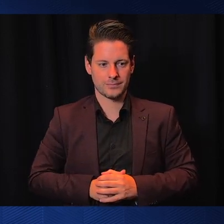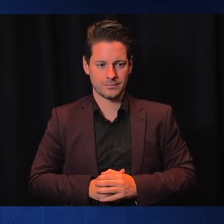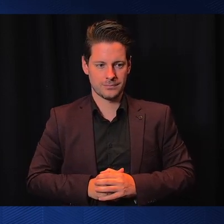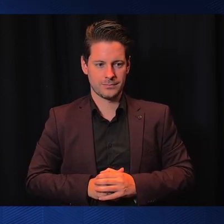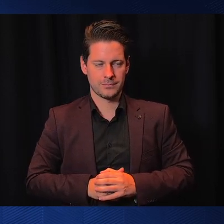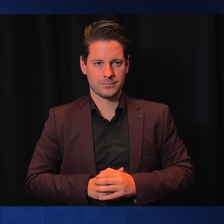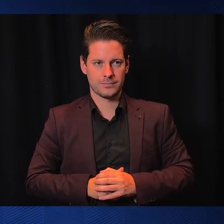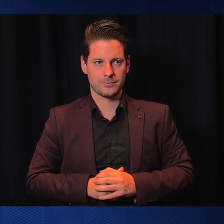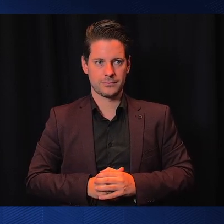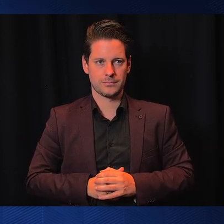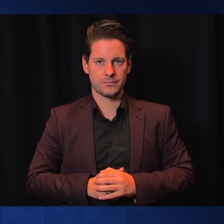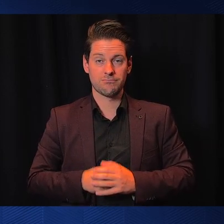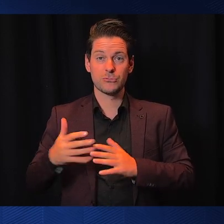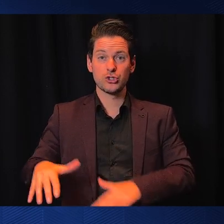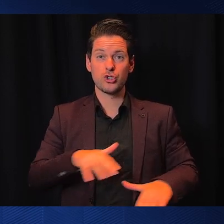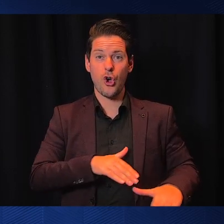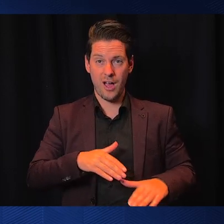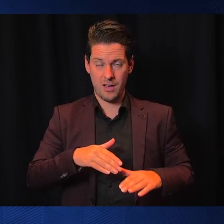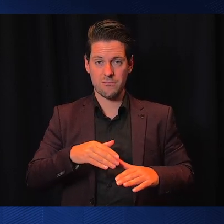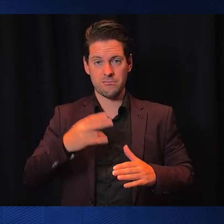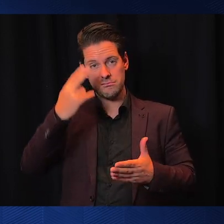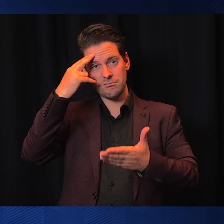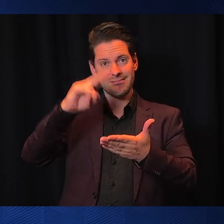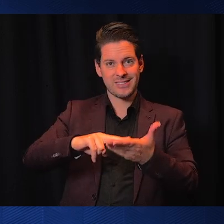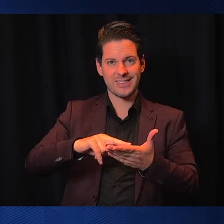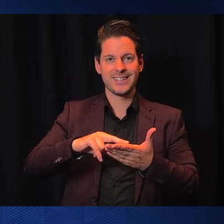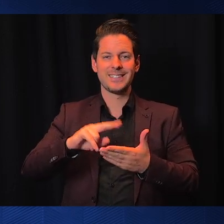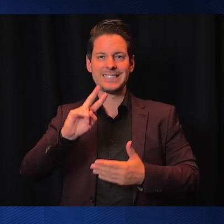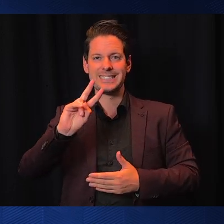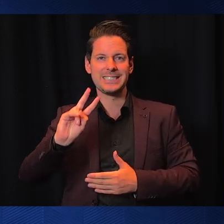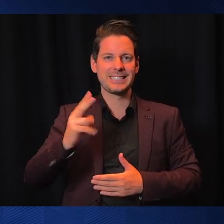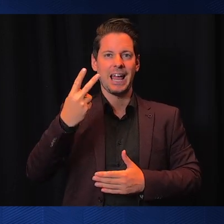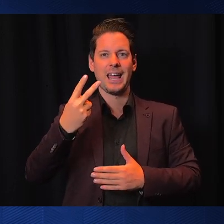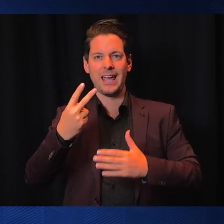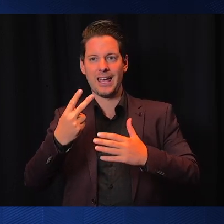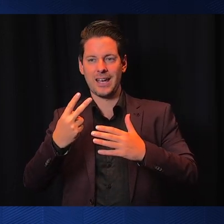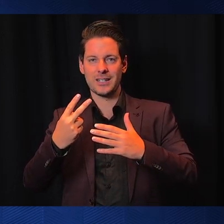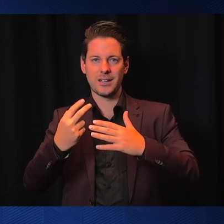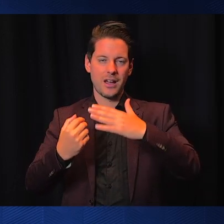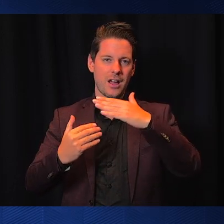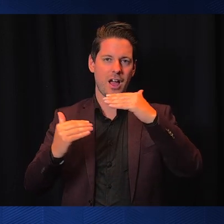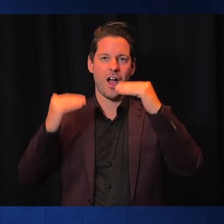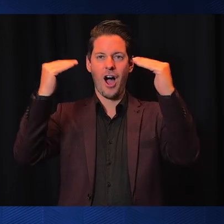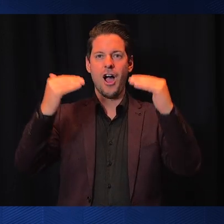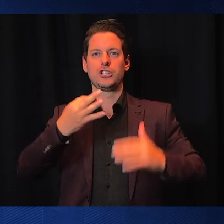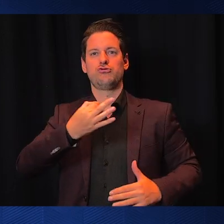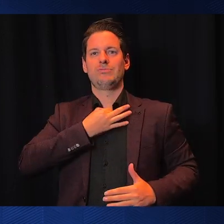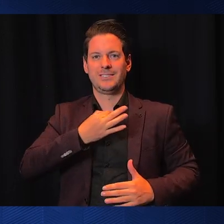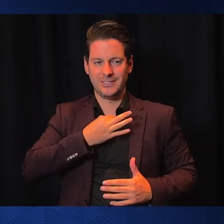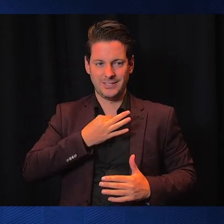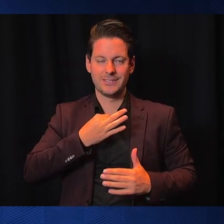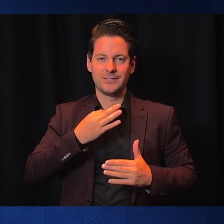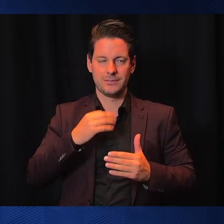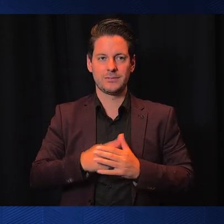country. Tonga has been classified as the second most at-risk country in the world in terms of